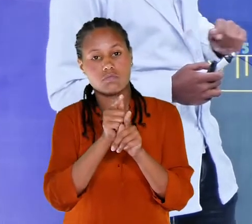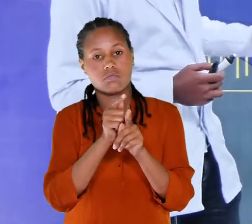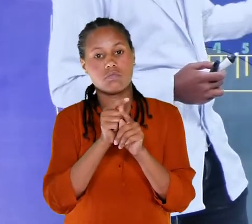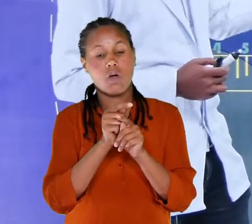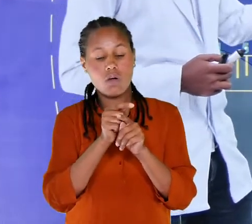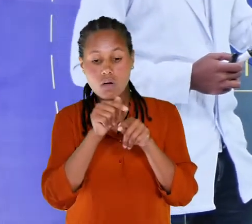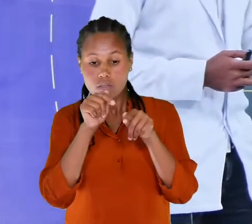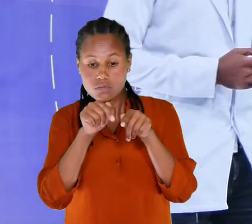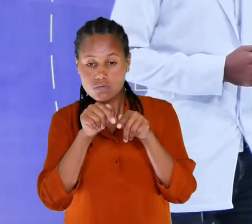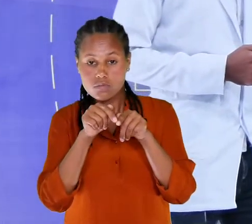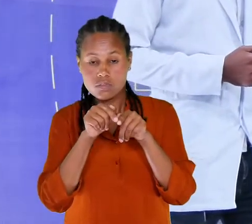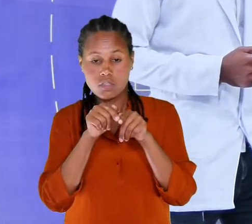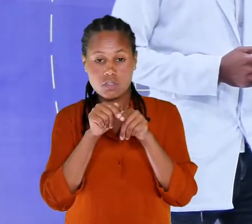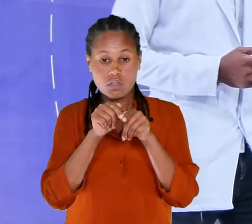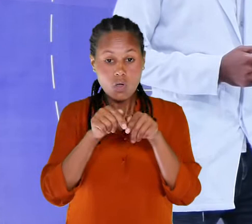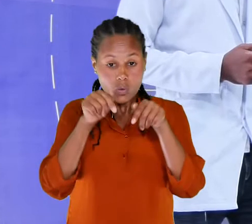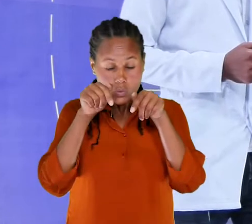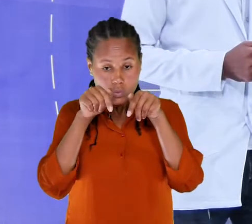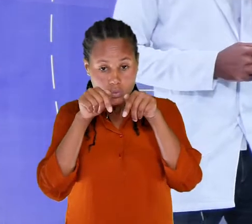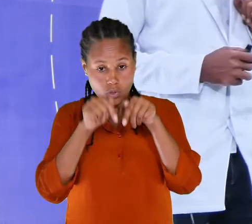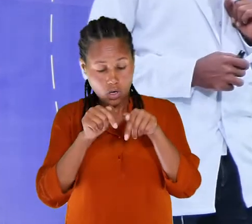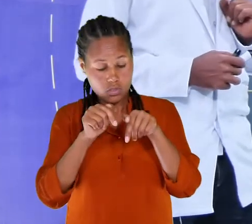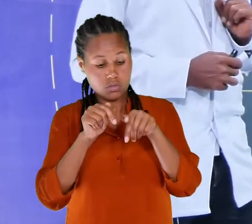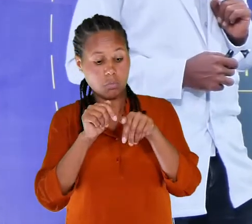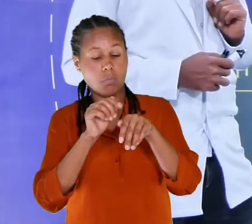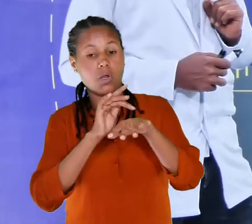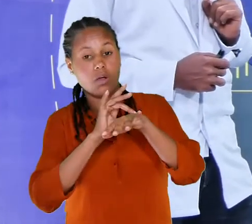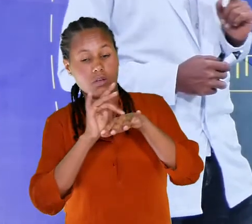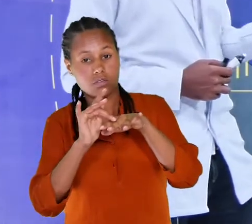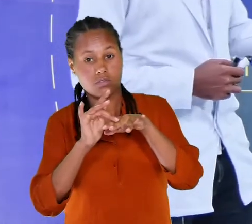here, today is blank.